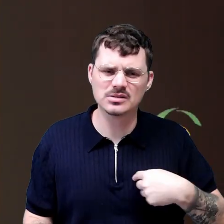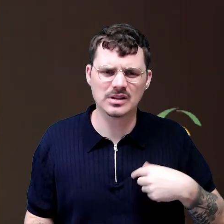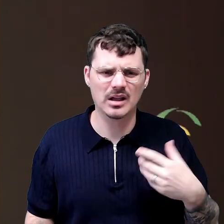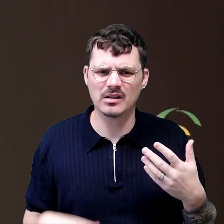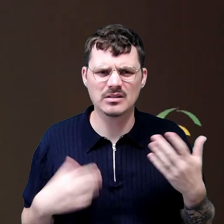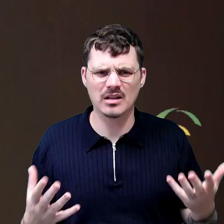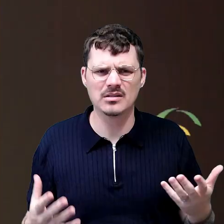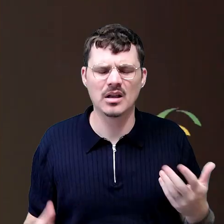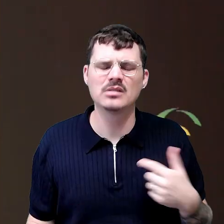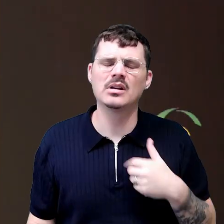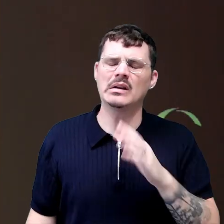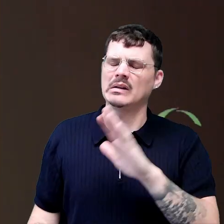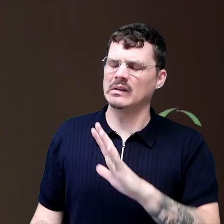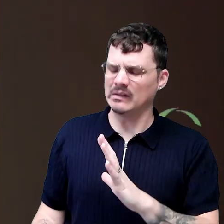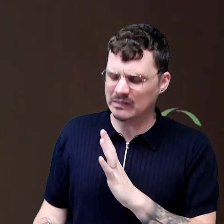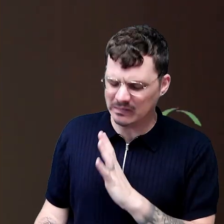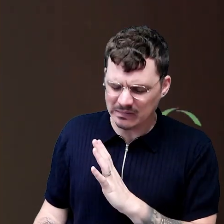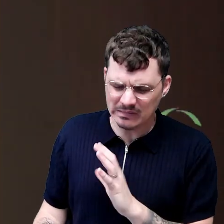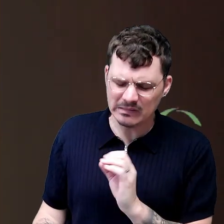Well, okay.